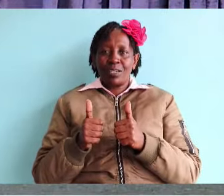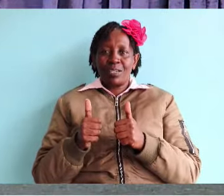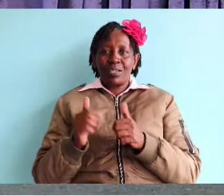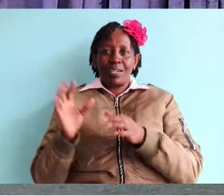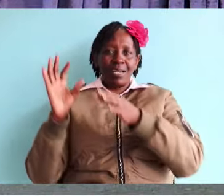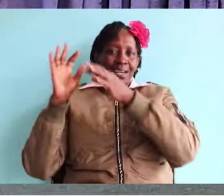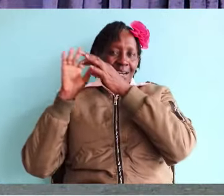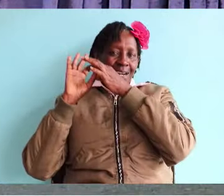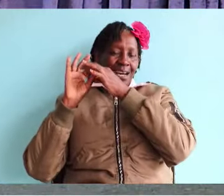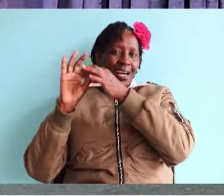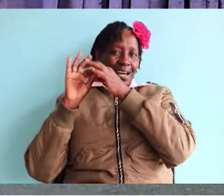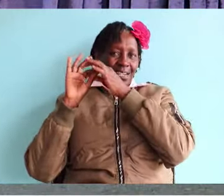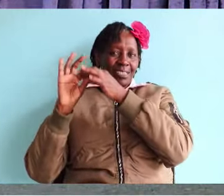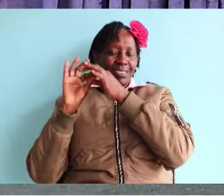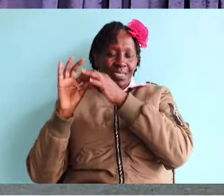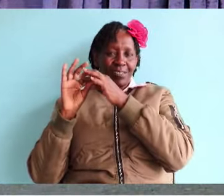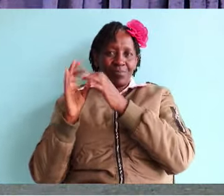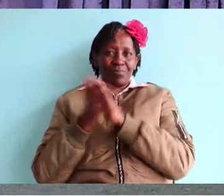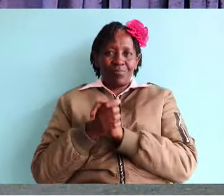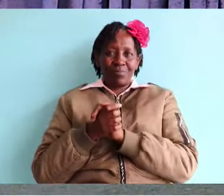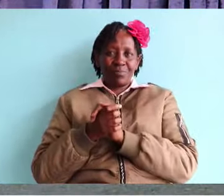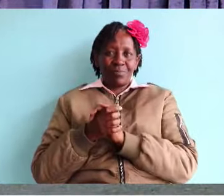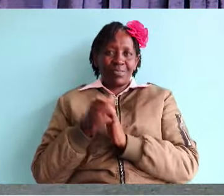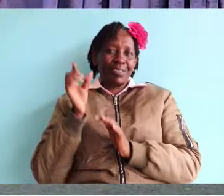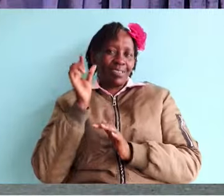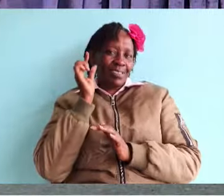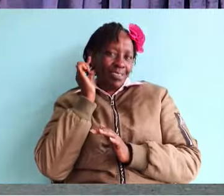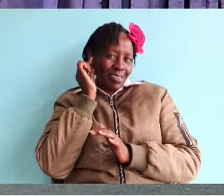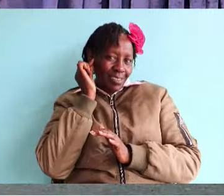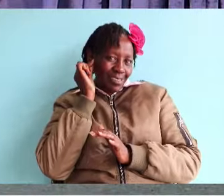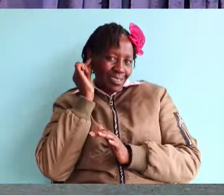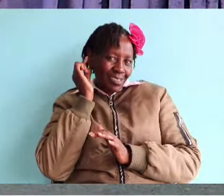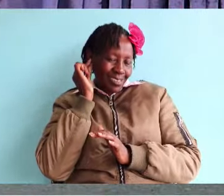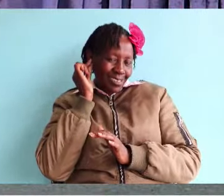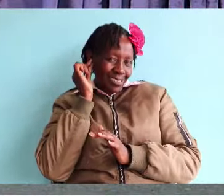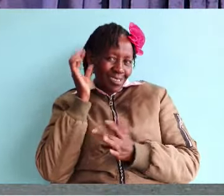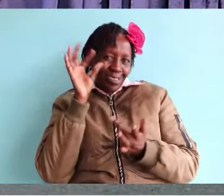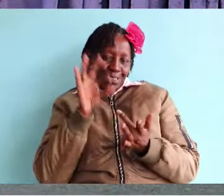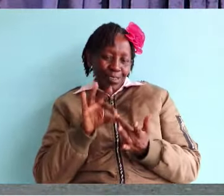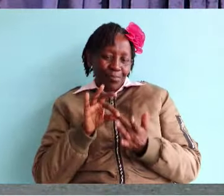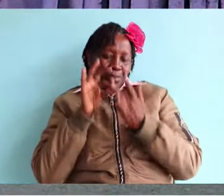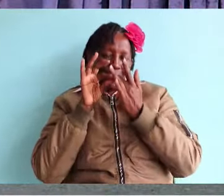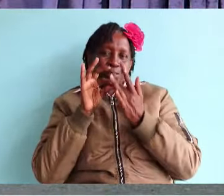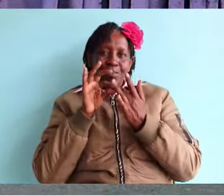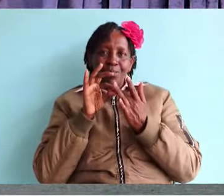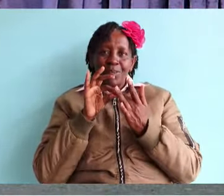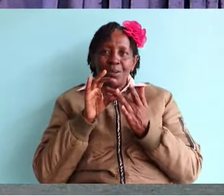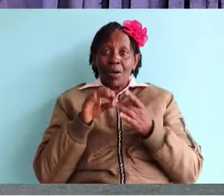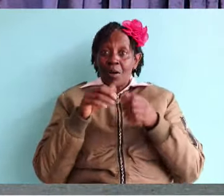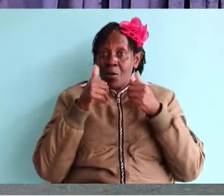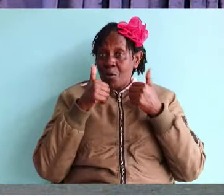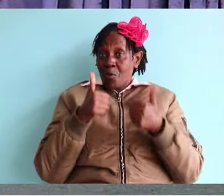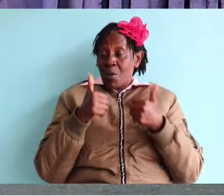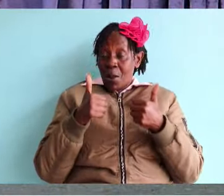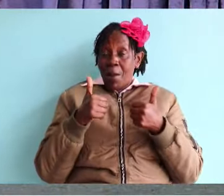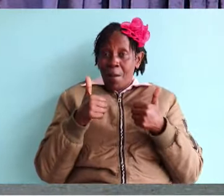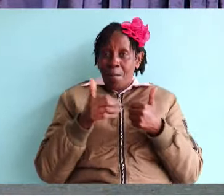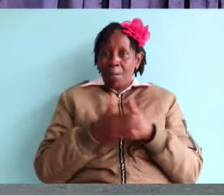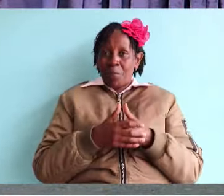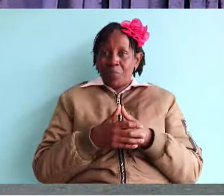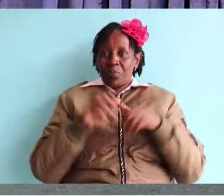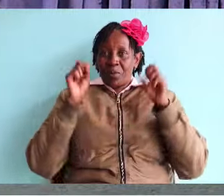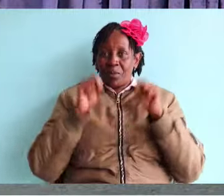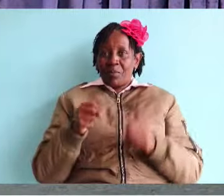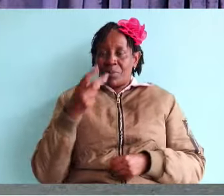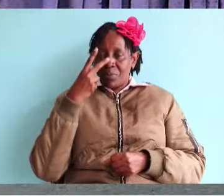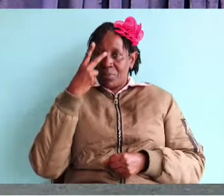Ishmaelites to wear gold earrings. So he had a special request. So he says, well, yeah. And you can see the